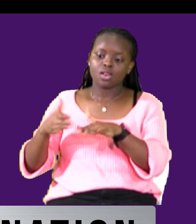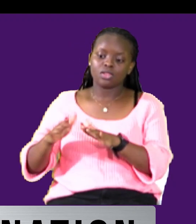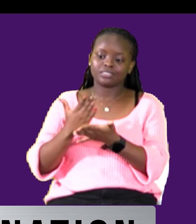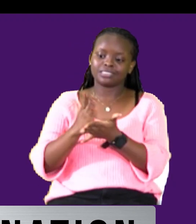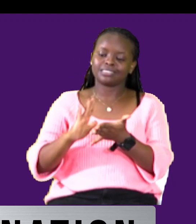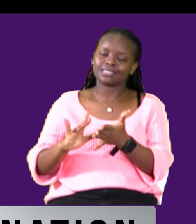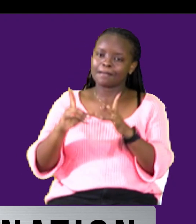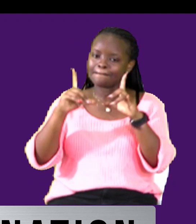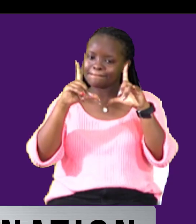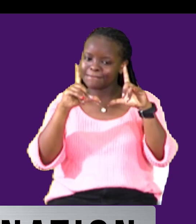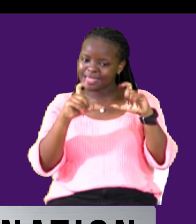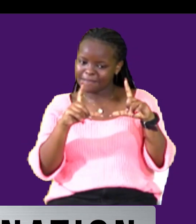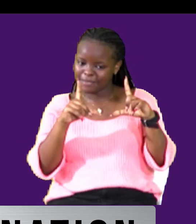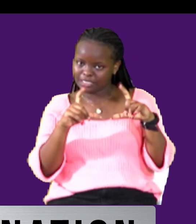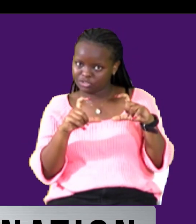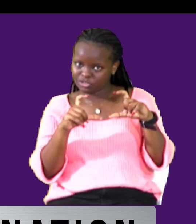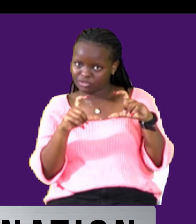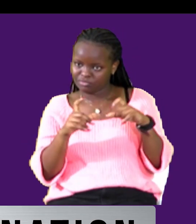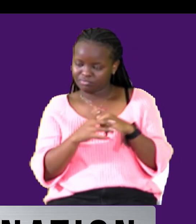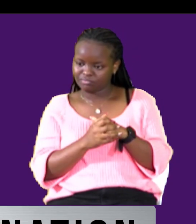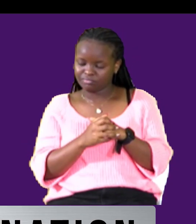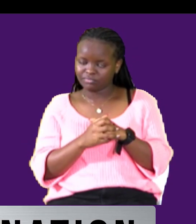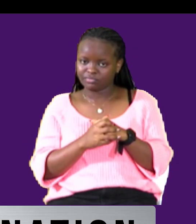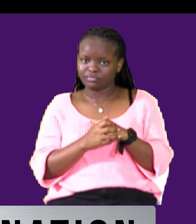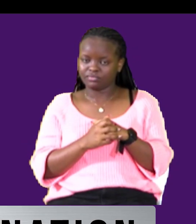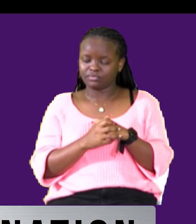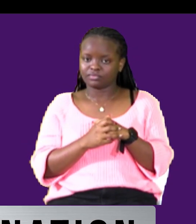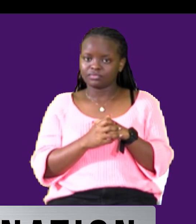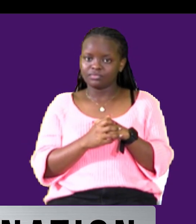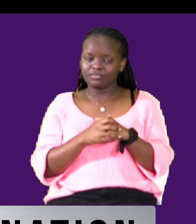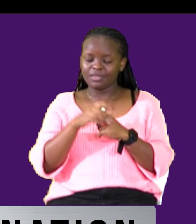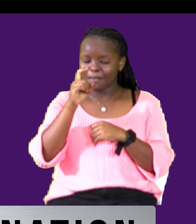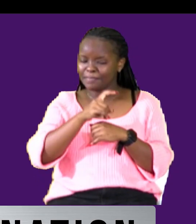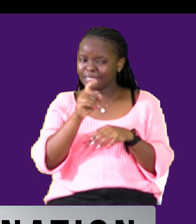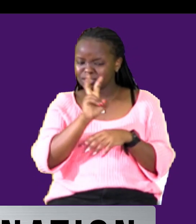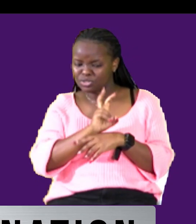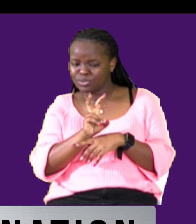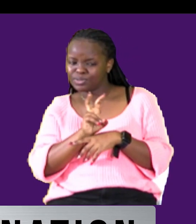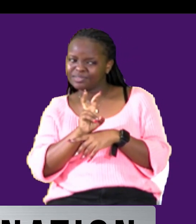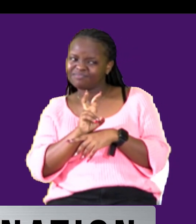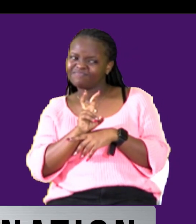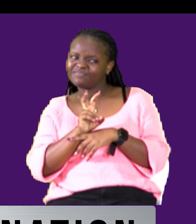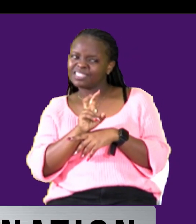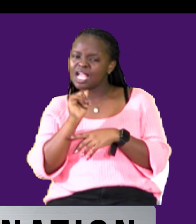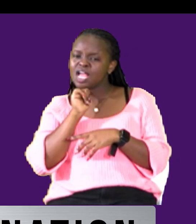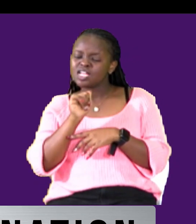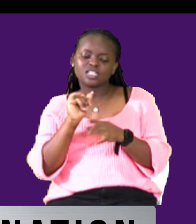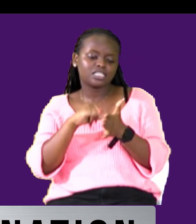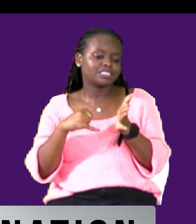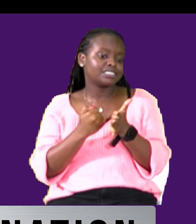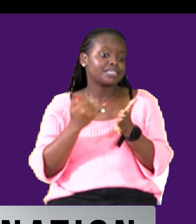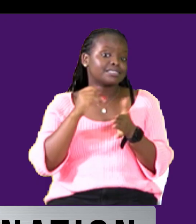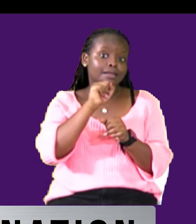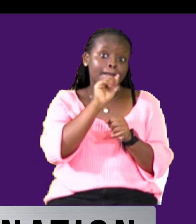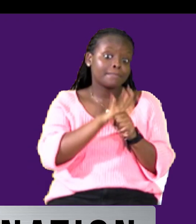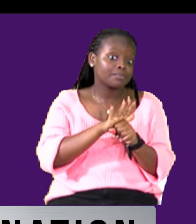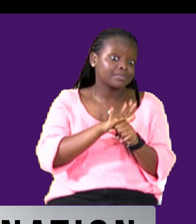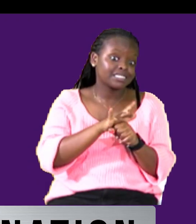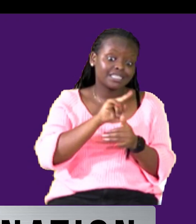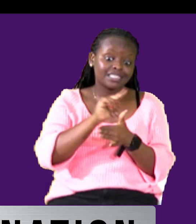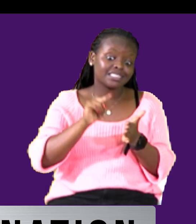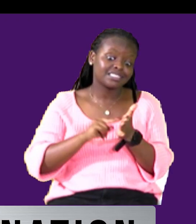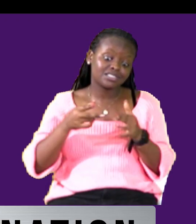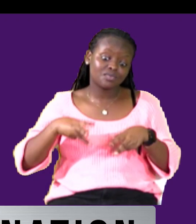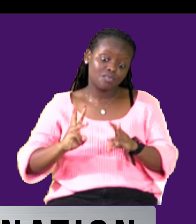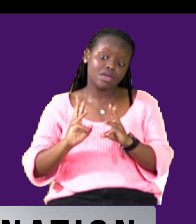image. You used the word image. That's what I did. Yeah. So he had to look like he's not just promising. Maybe this should be the way moving